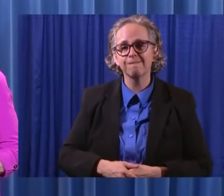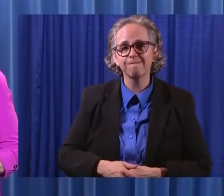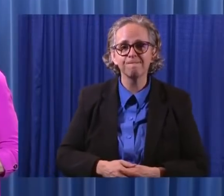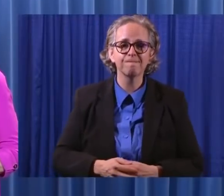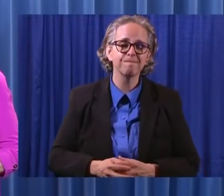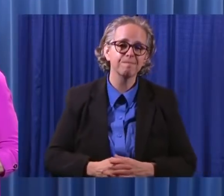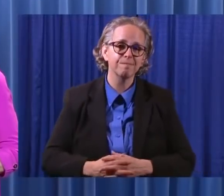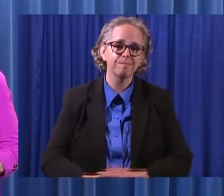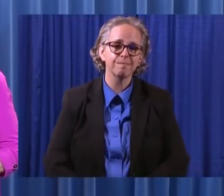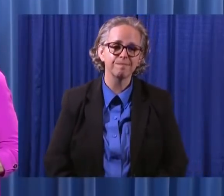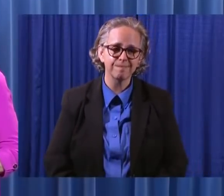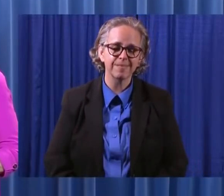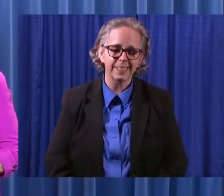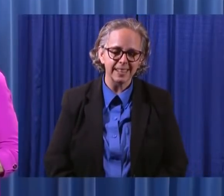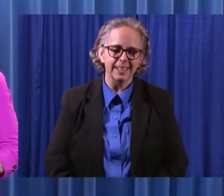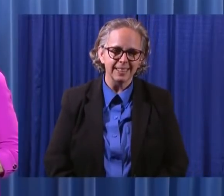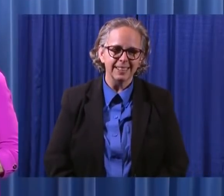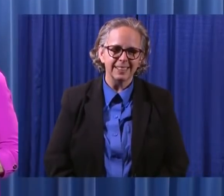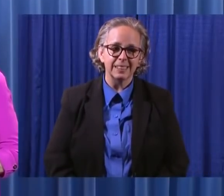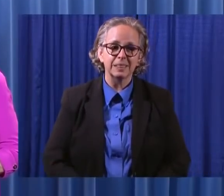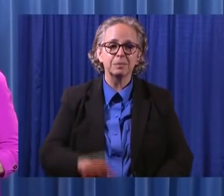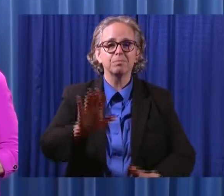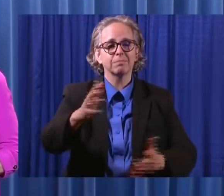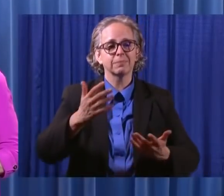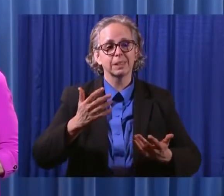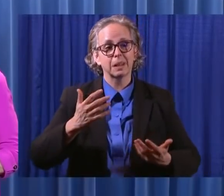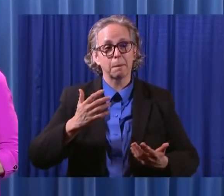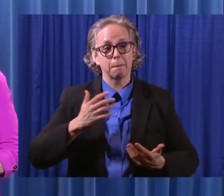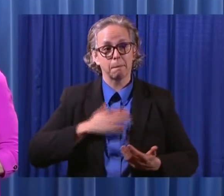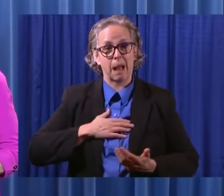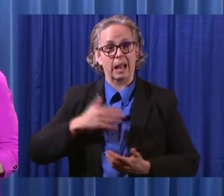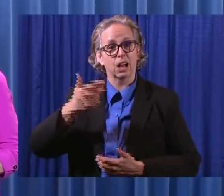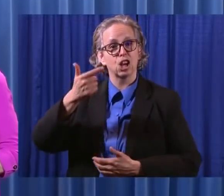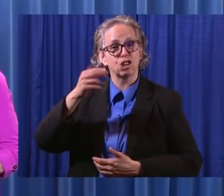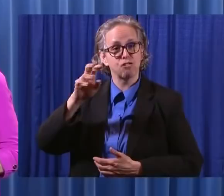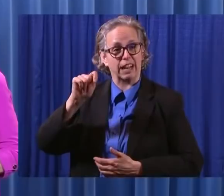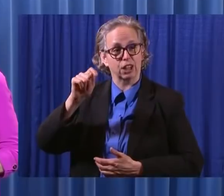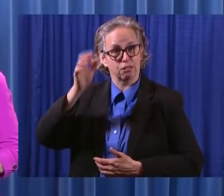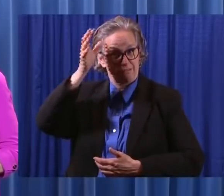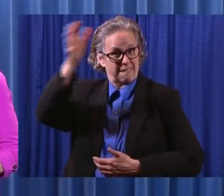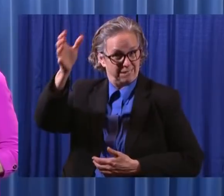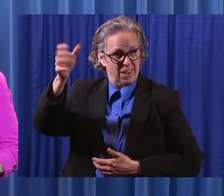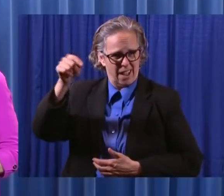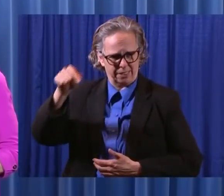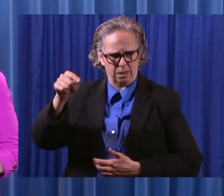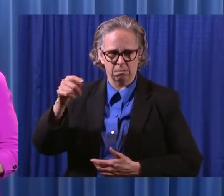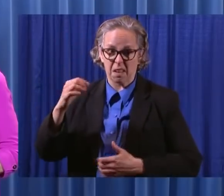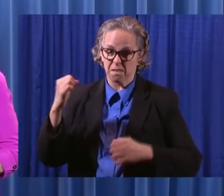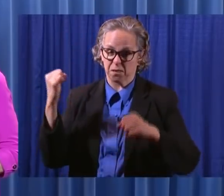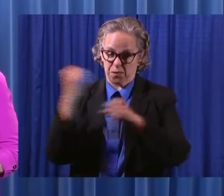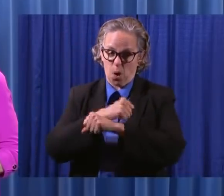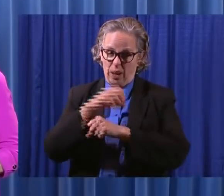as someone who had a great-grandfather who fought in the Civil War, and who was at